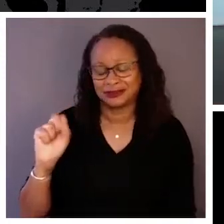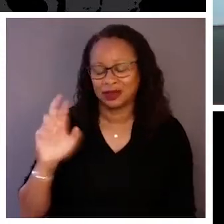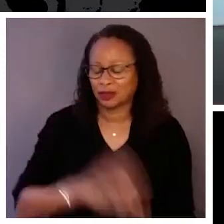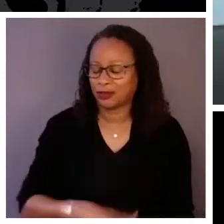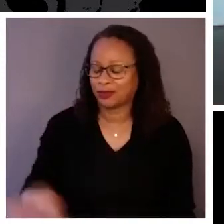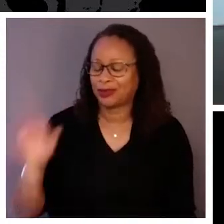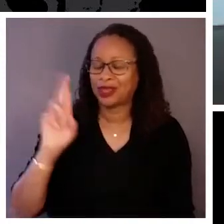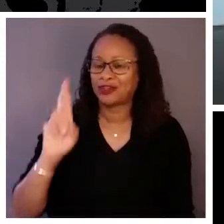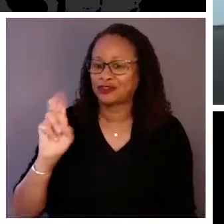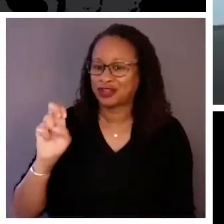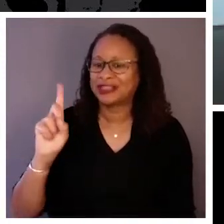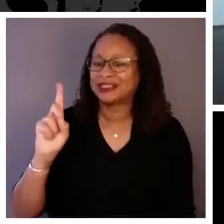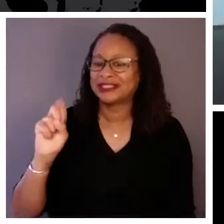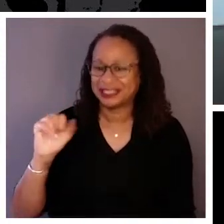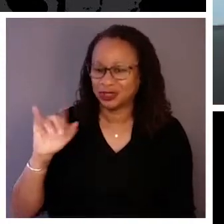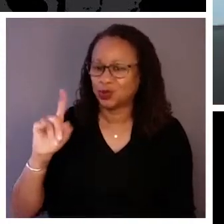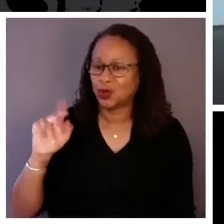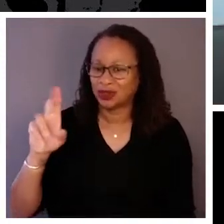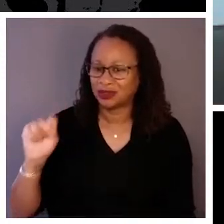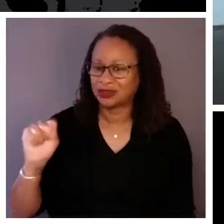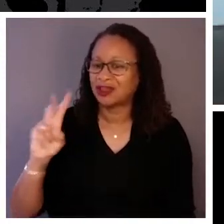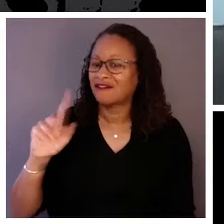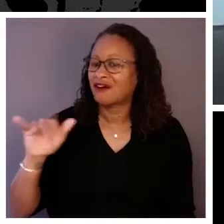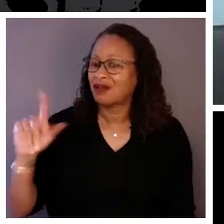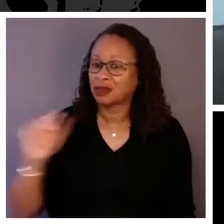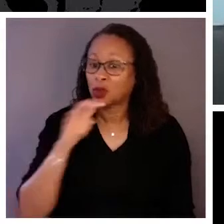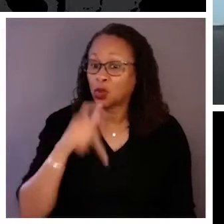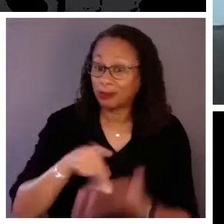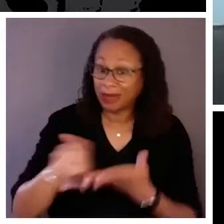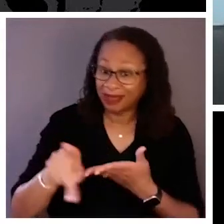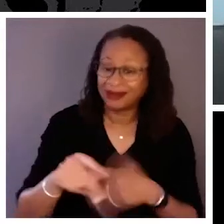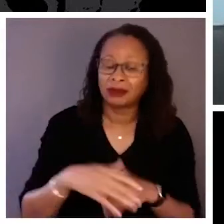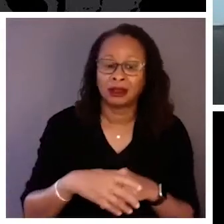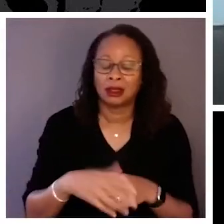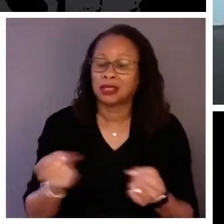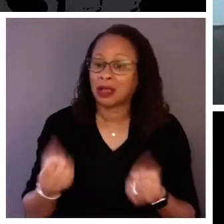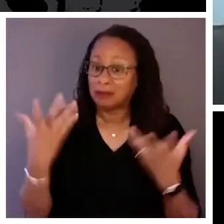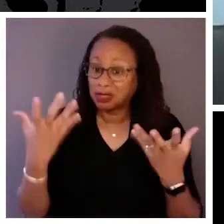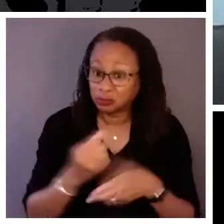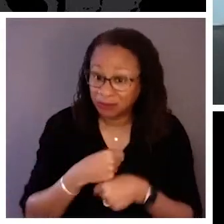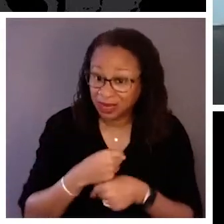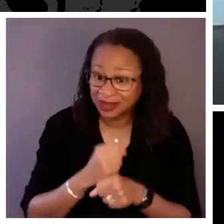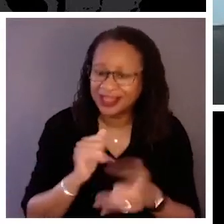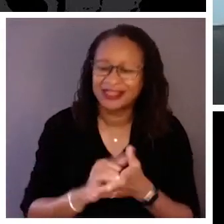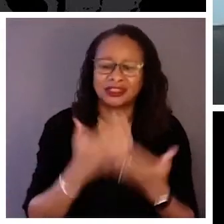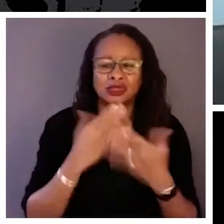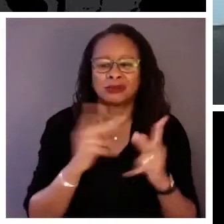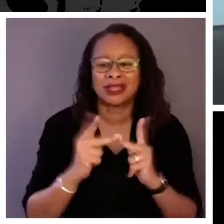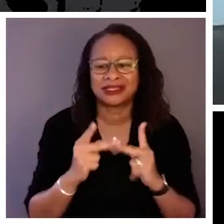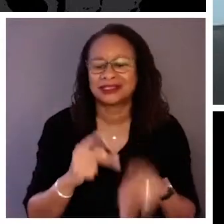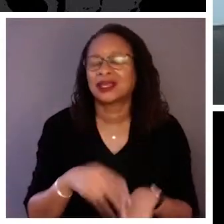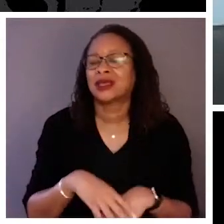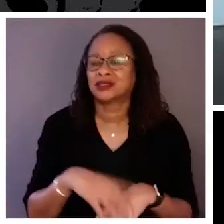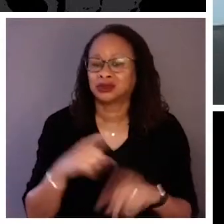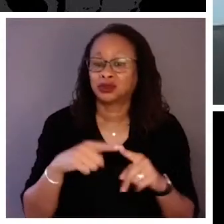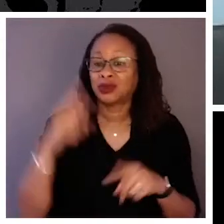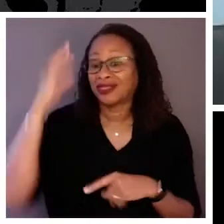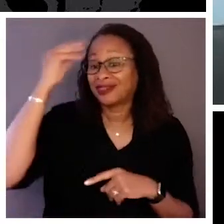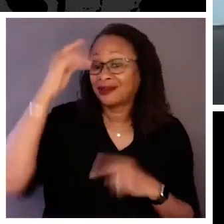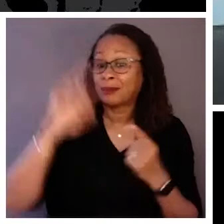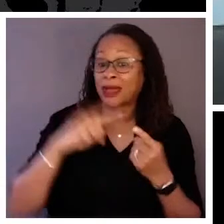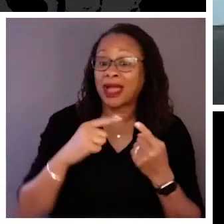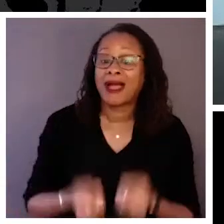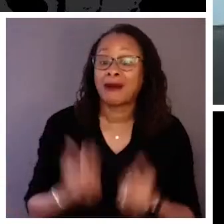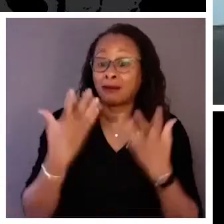who the payers were and so on and what you made. These are good places to look at to think about how many employers